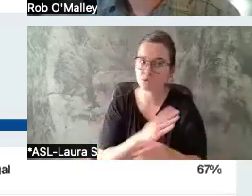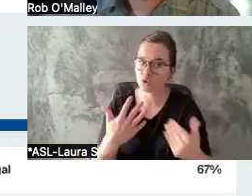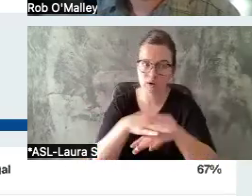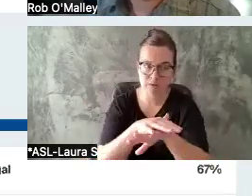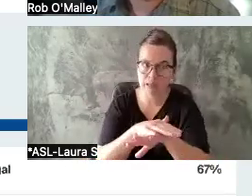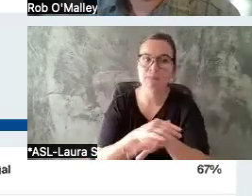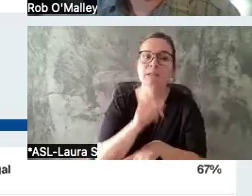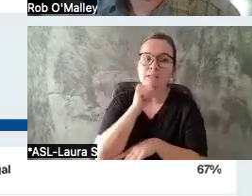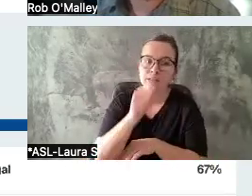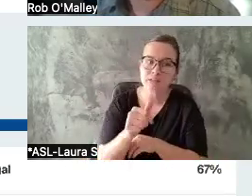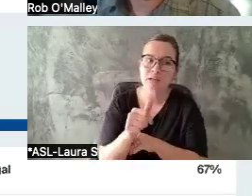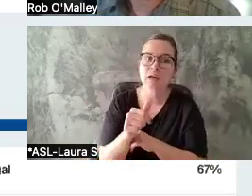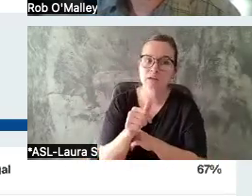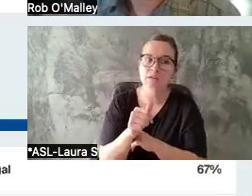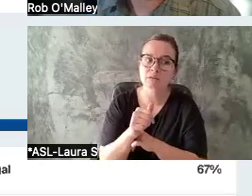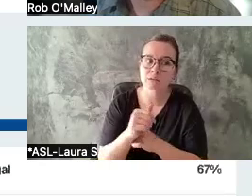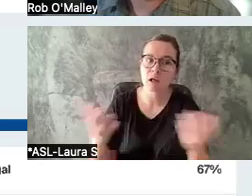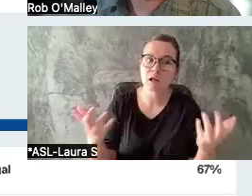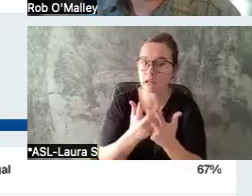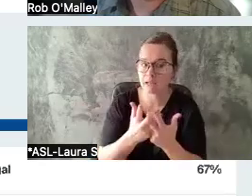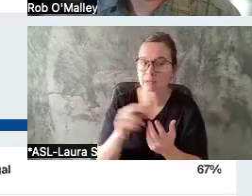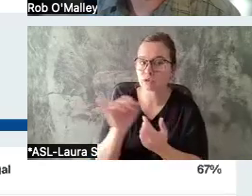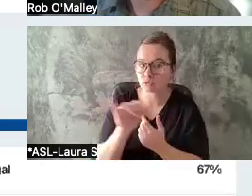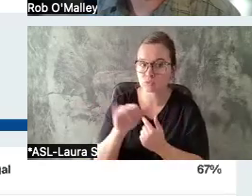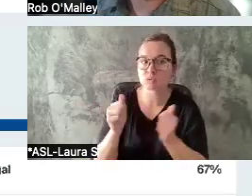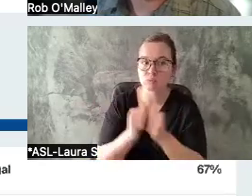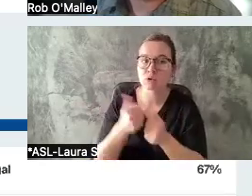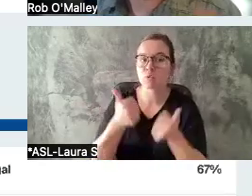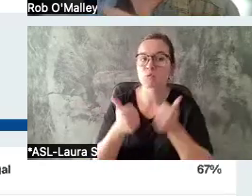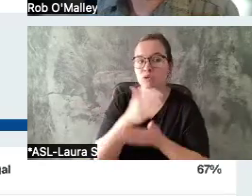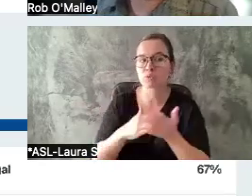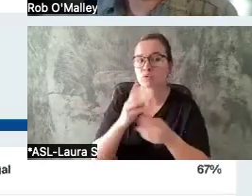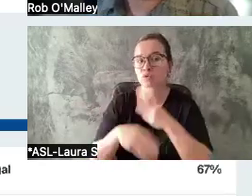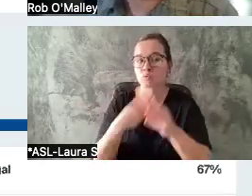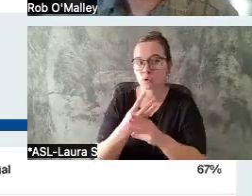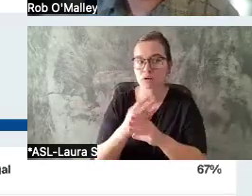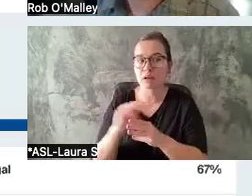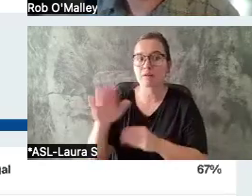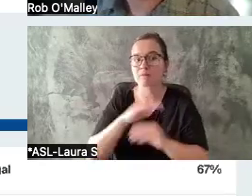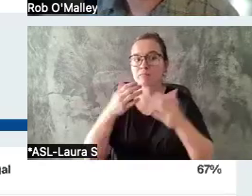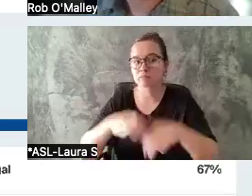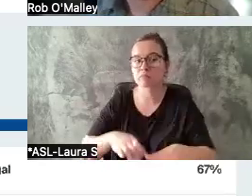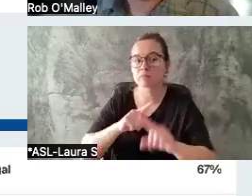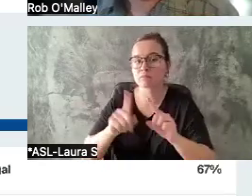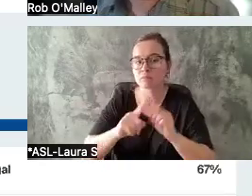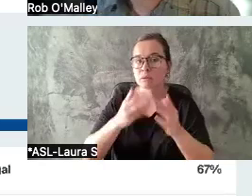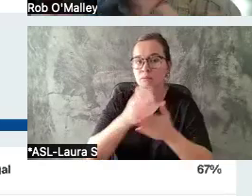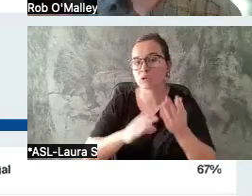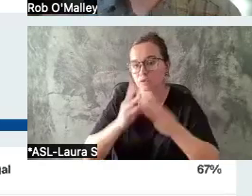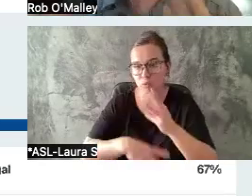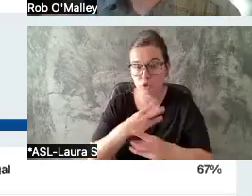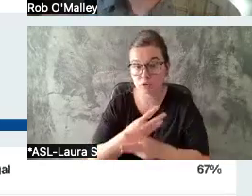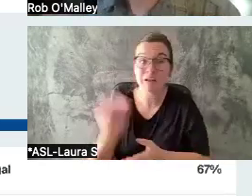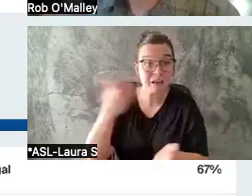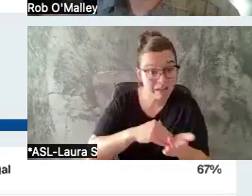it's definitely not complete alignment in terms of which parts of the world and their probabilities that are assigned to different parts of the world. And that